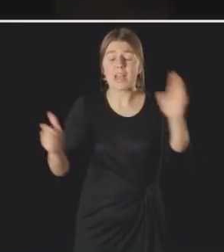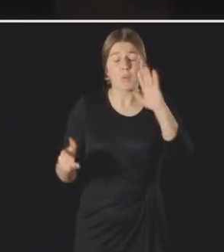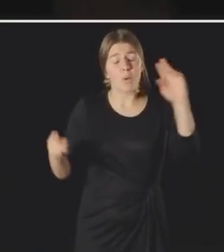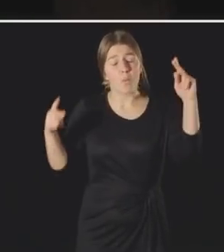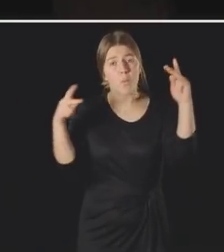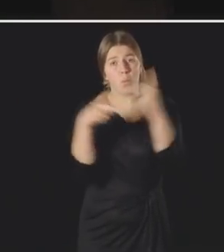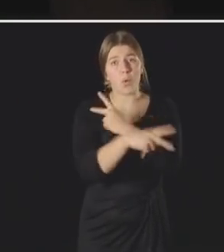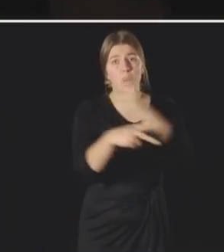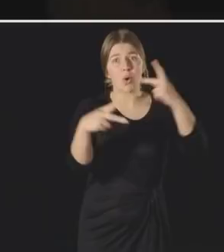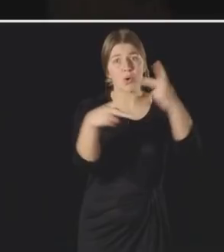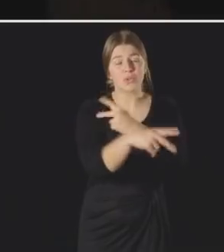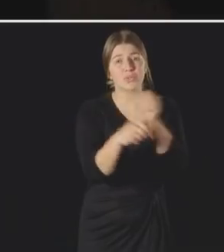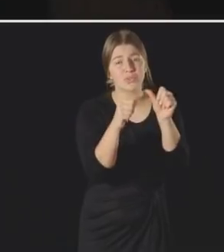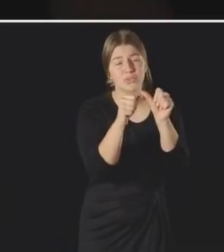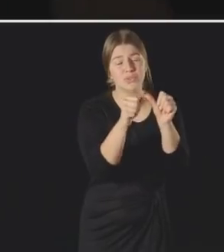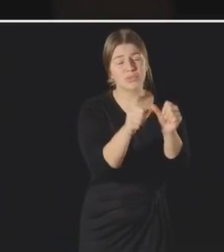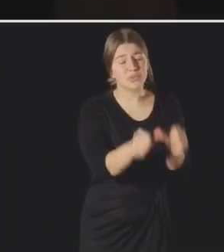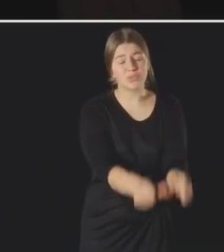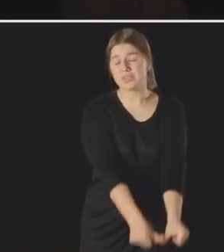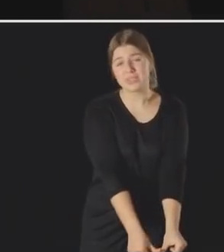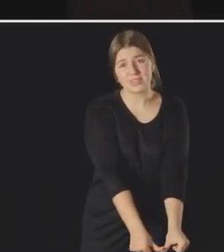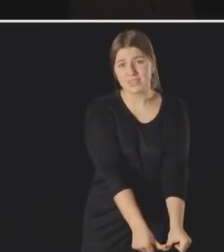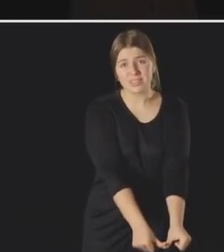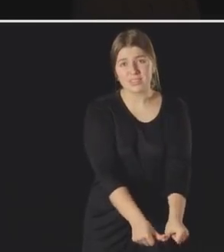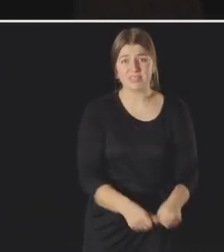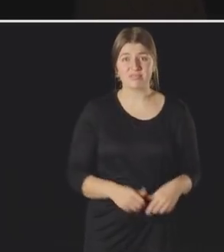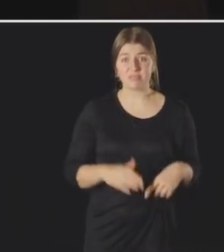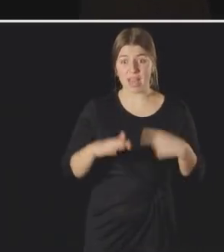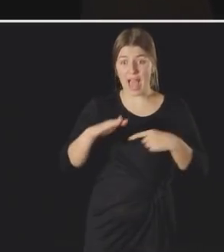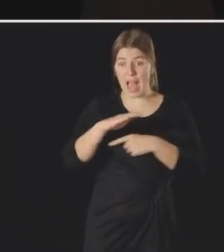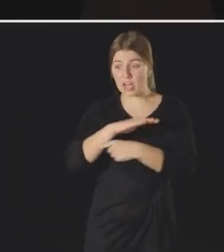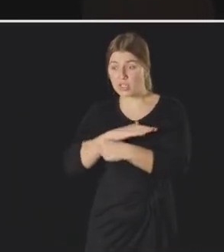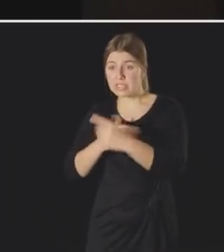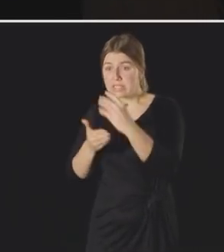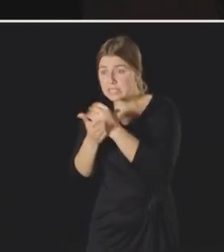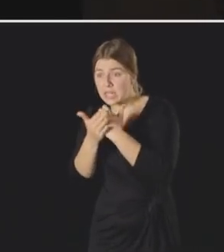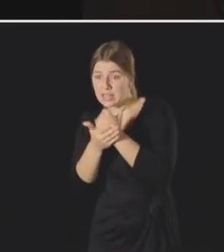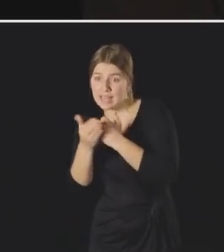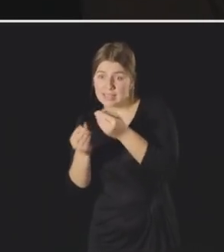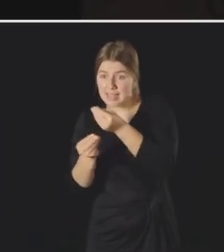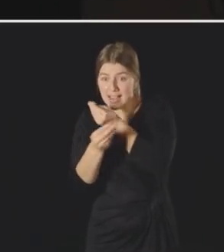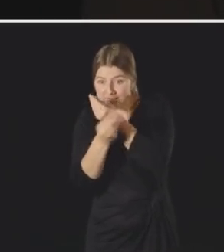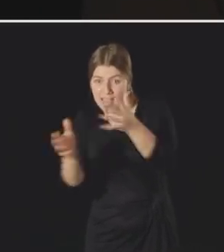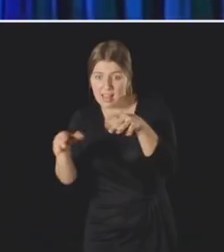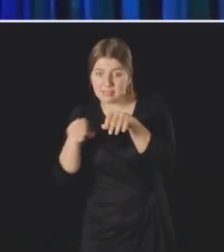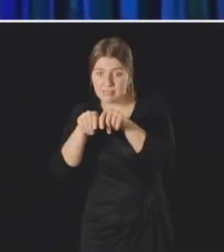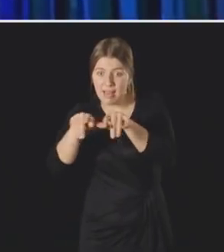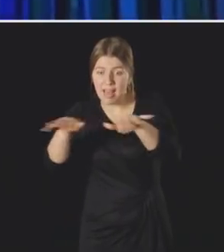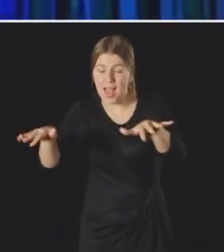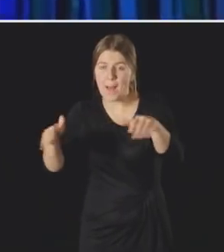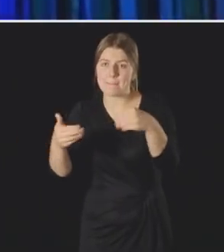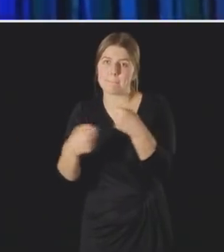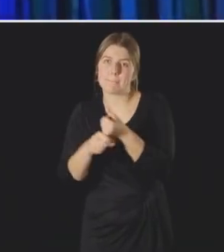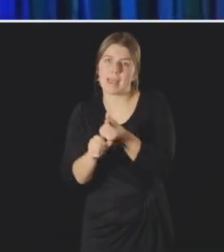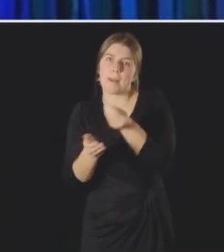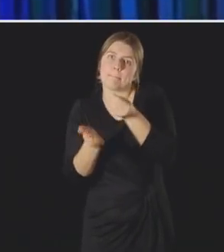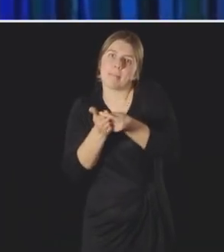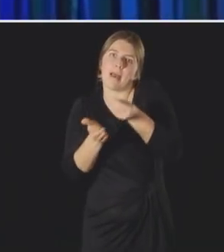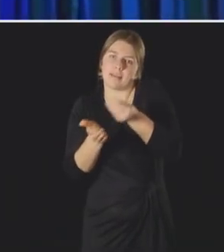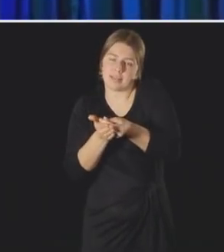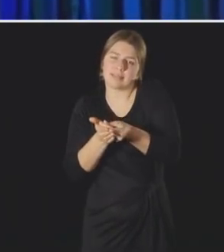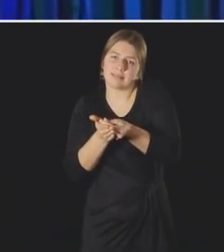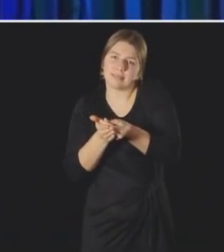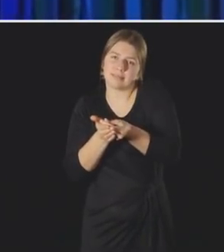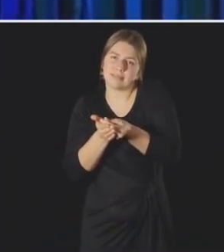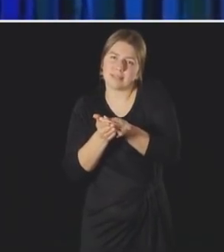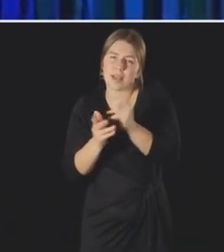There's just too much money to be made from identity theft. And Americans are realizing that it can affect the most intimate parts of